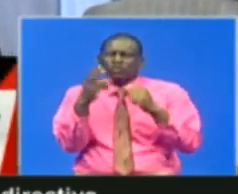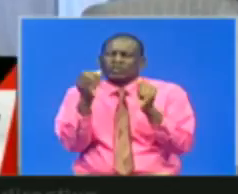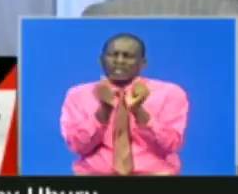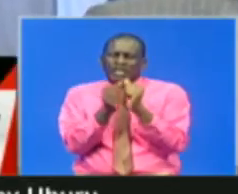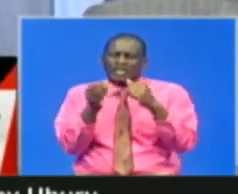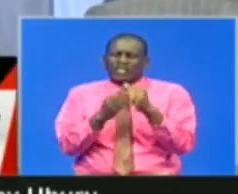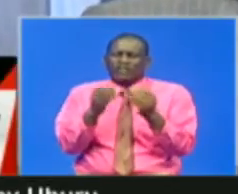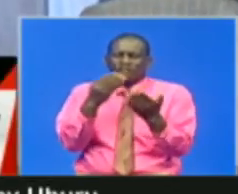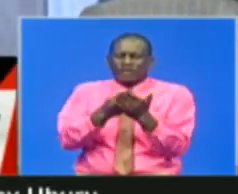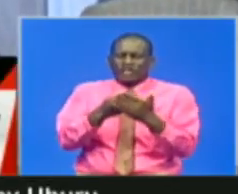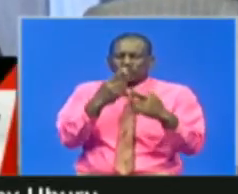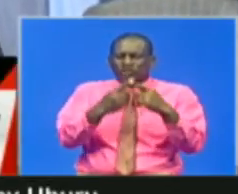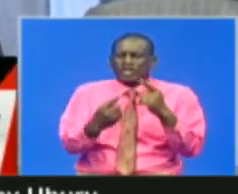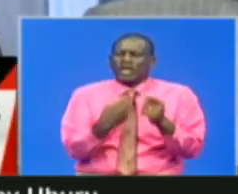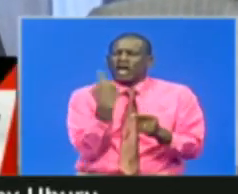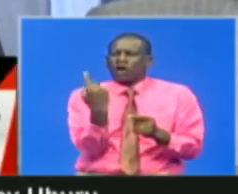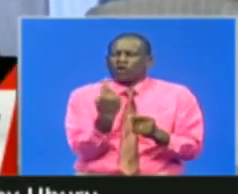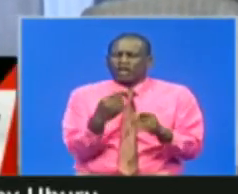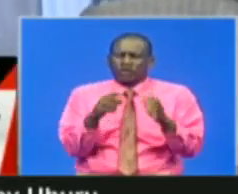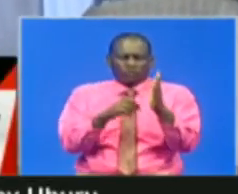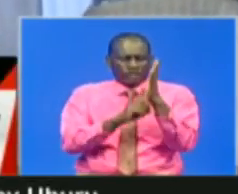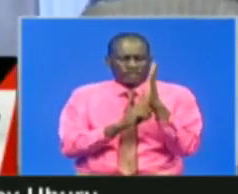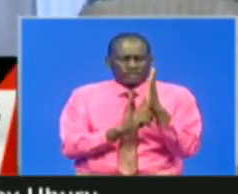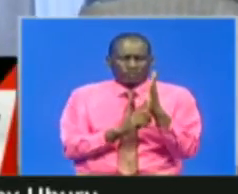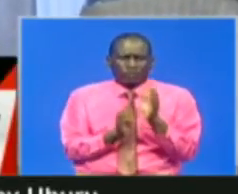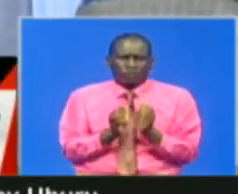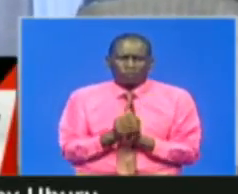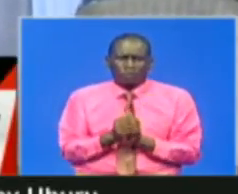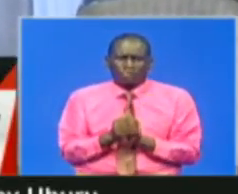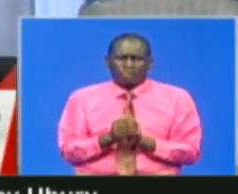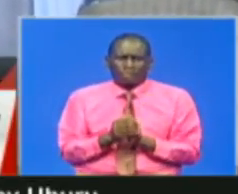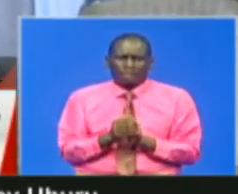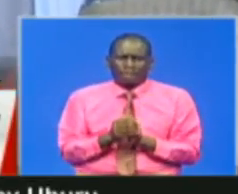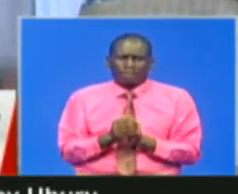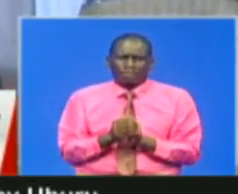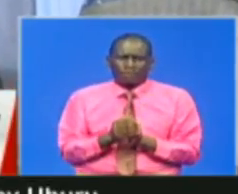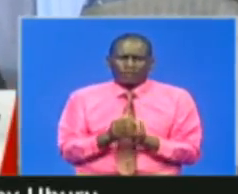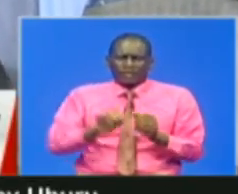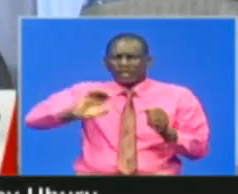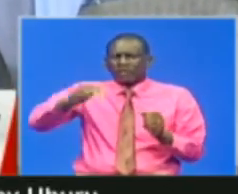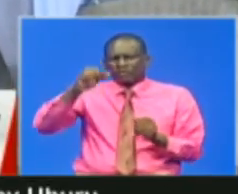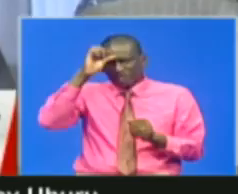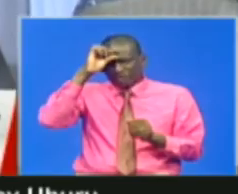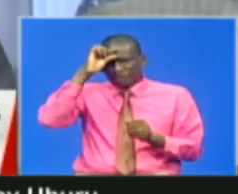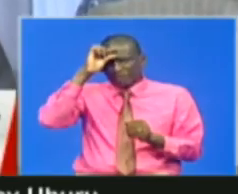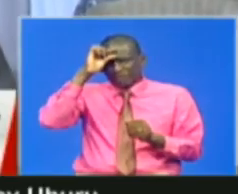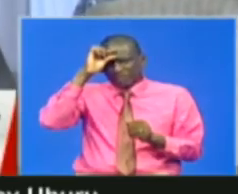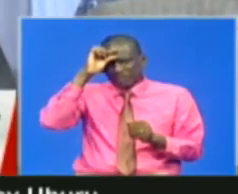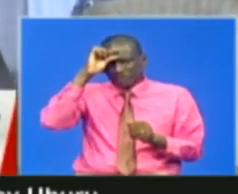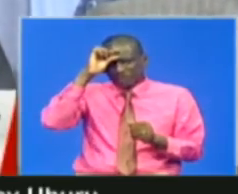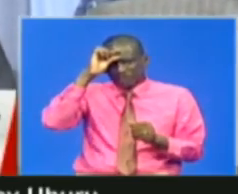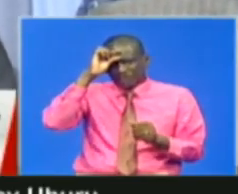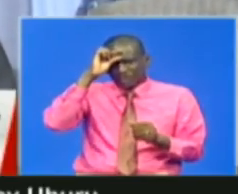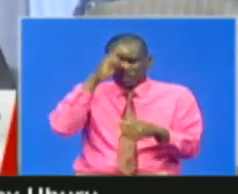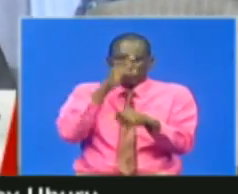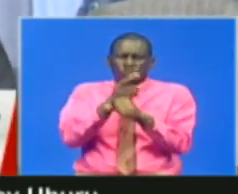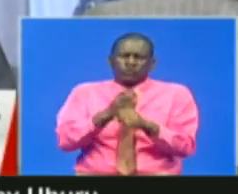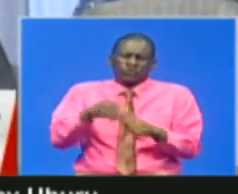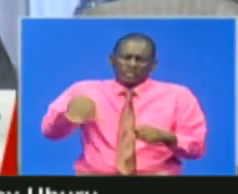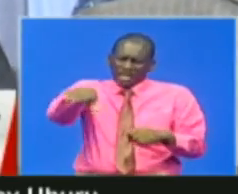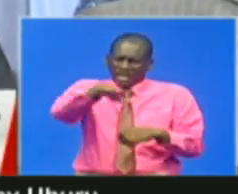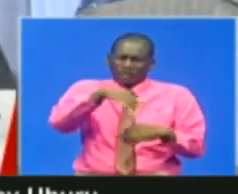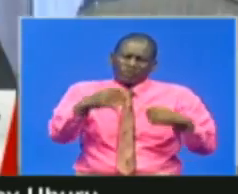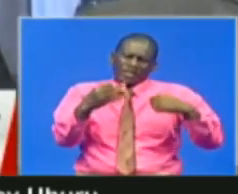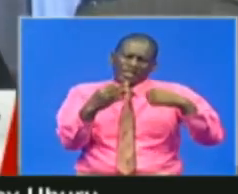alone, as an example, our county governments spent approximately